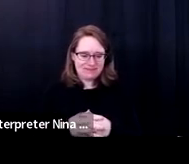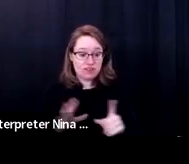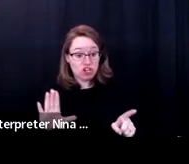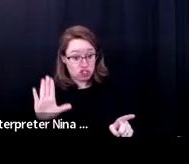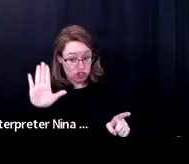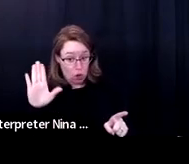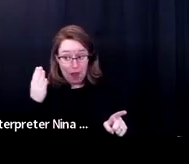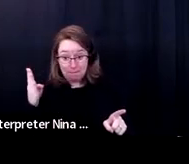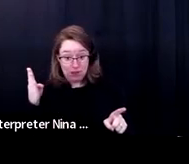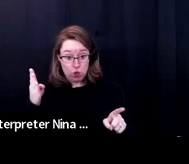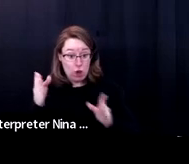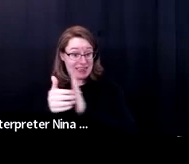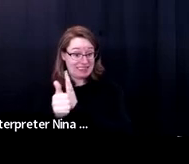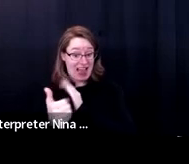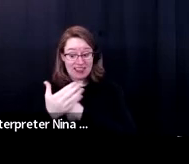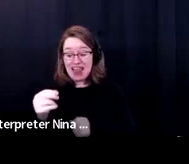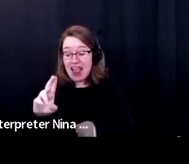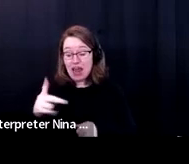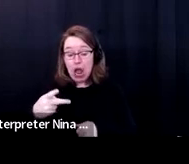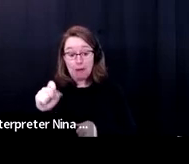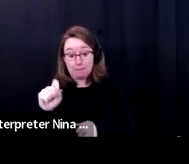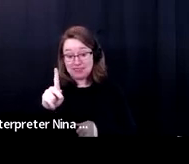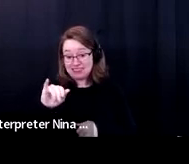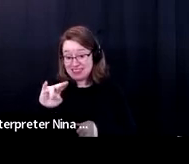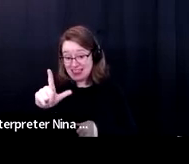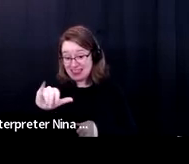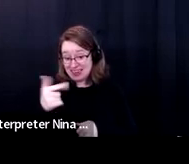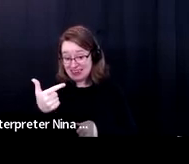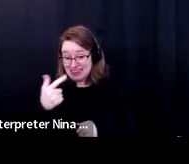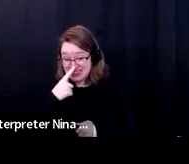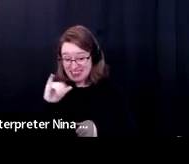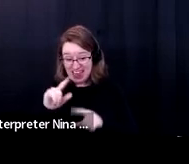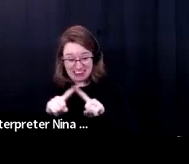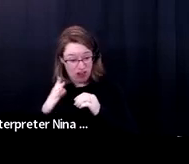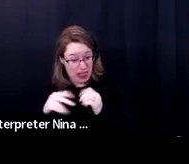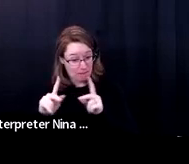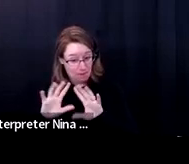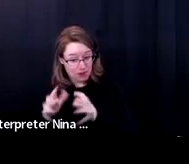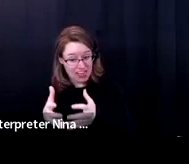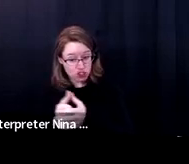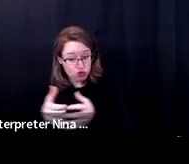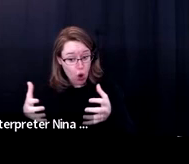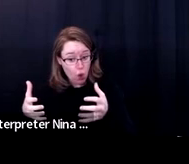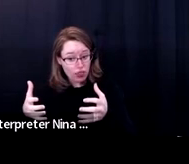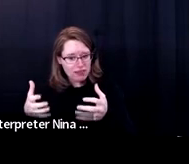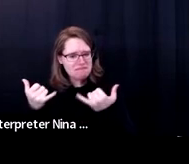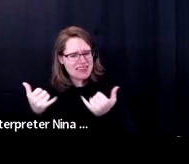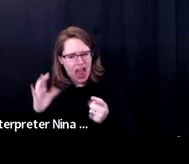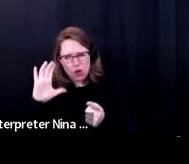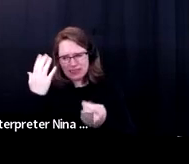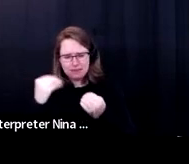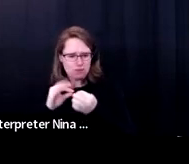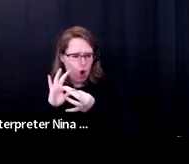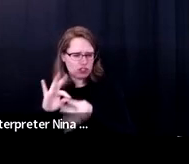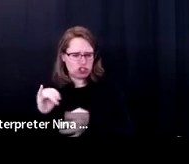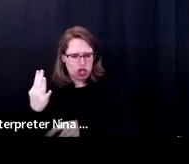that's in blue of the talent and upskilling be different than population growth? Because since we pulled out influx, it seems to be more job